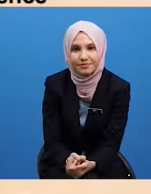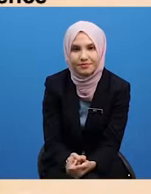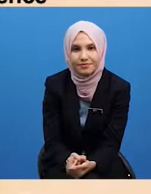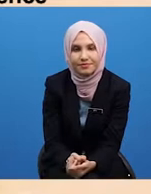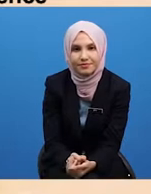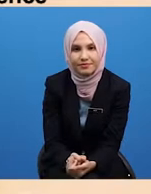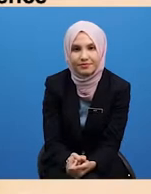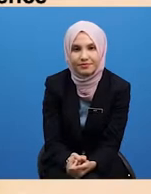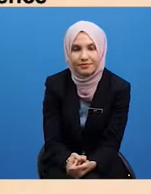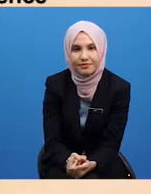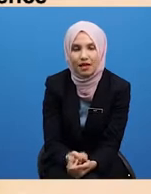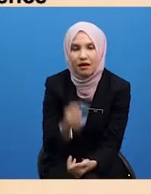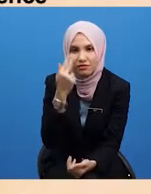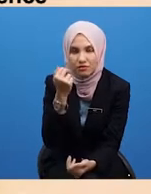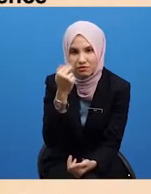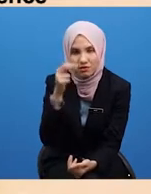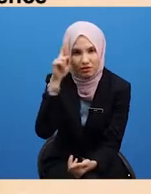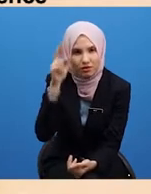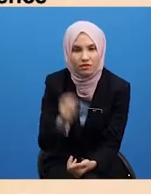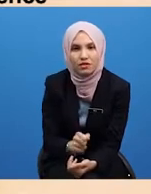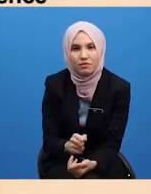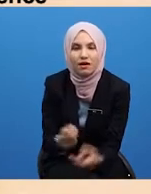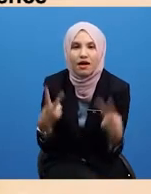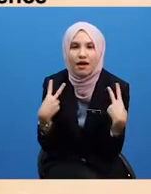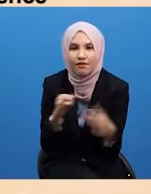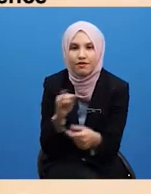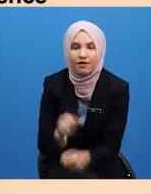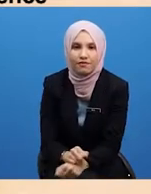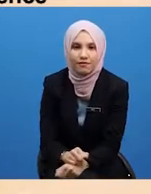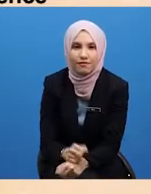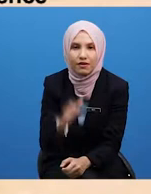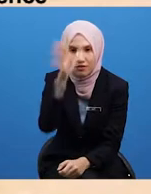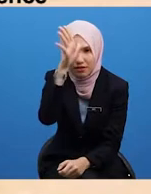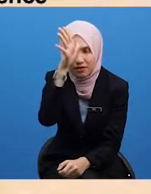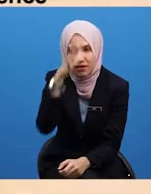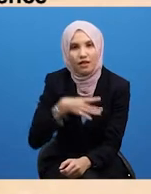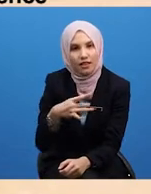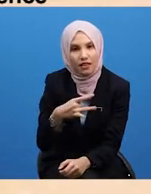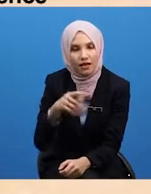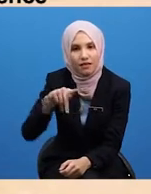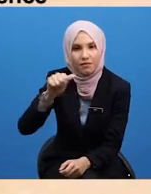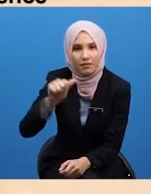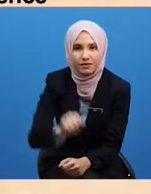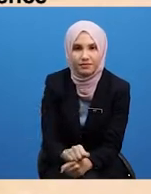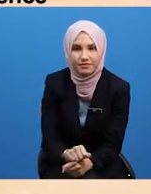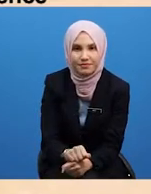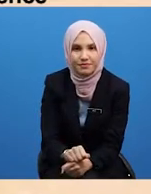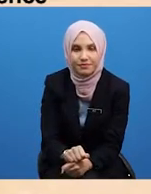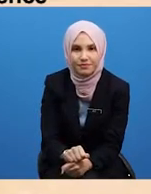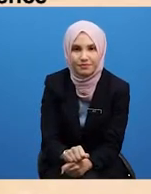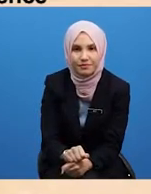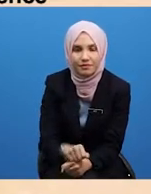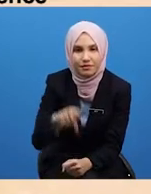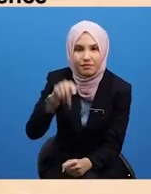I sympathize with Richard for having a father like Pa. If Pa had shared his secret about